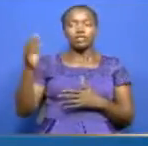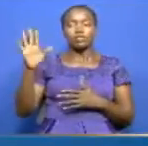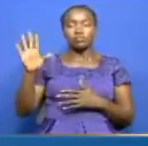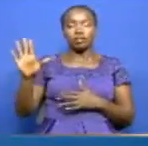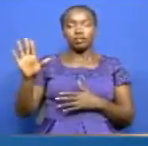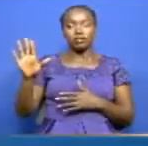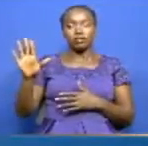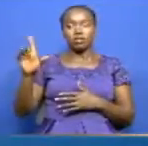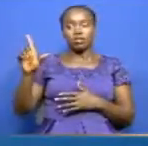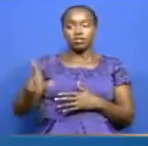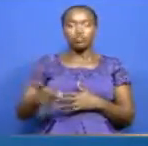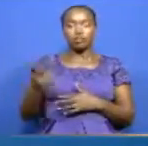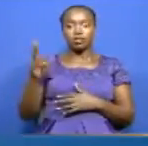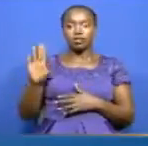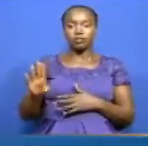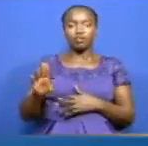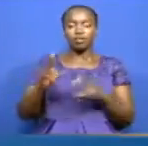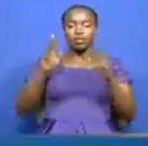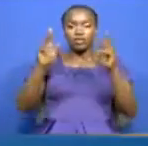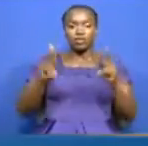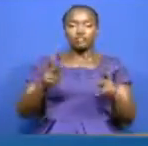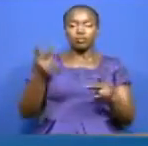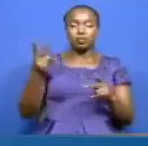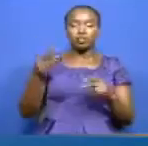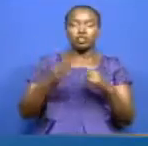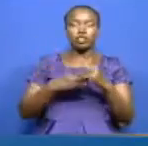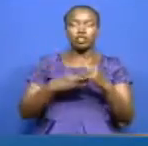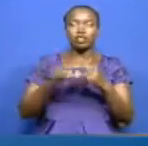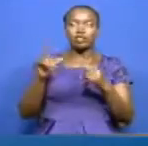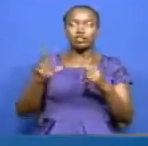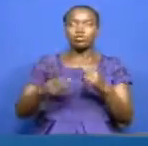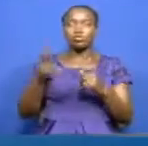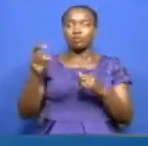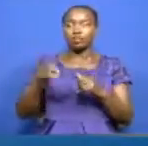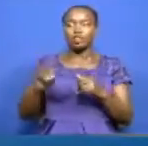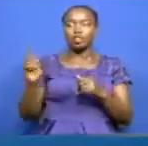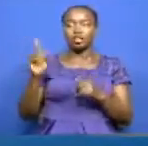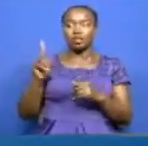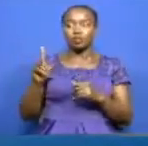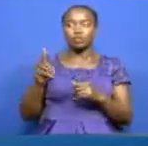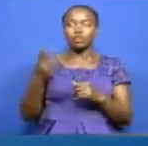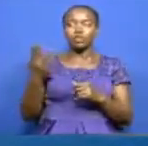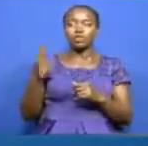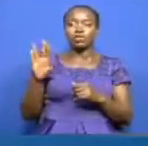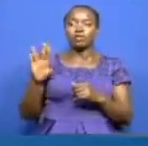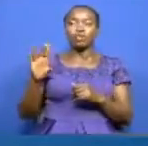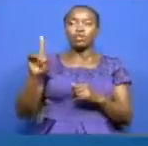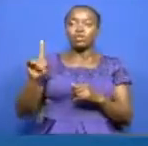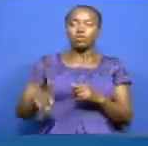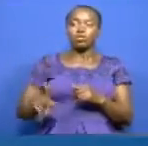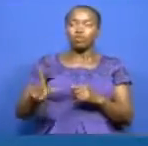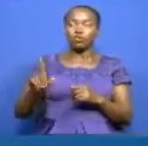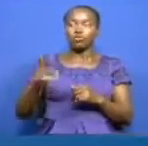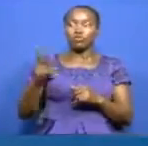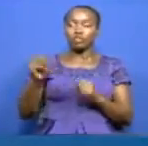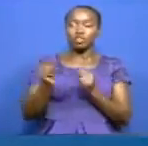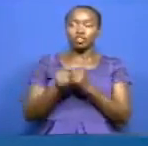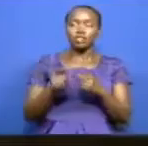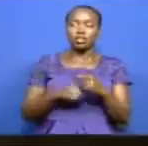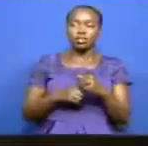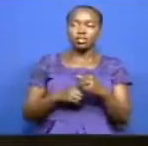35, lows of 24. Kisumu highs of 28, lows of 20. And here in the capital city, highs of 24 and lows of